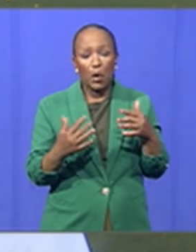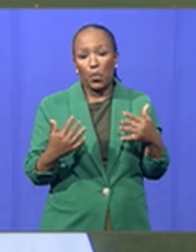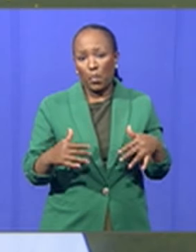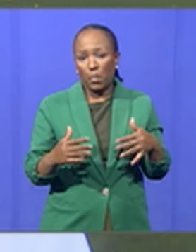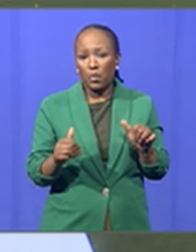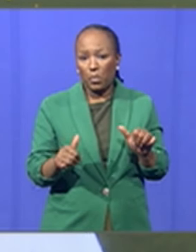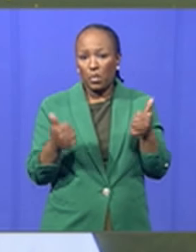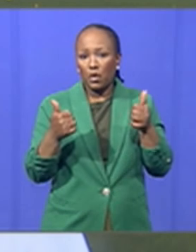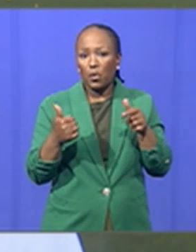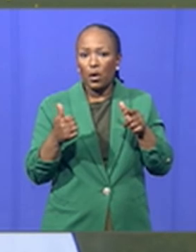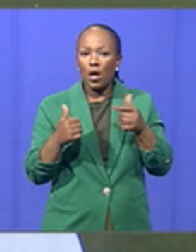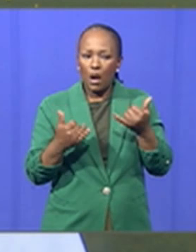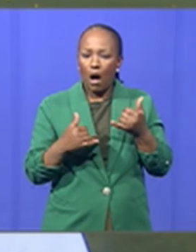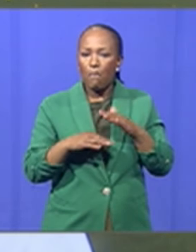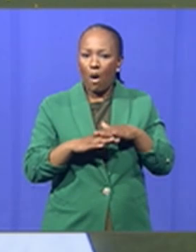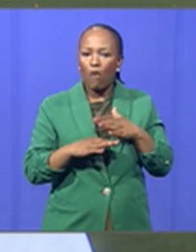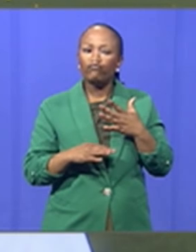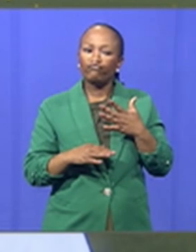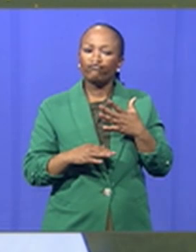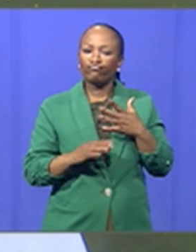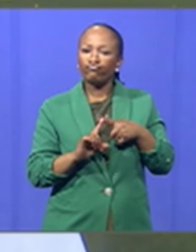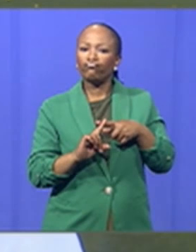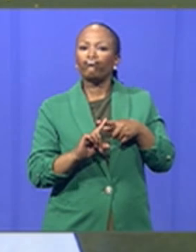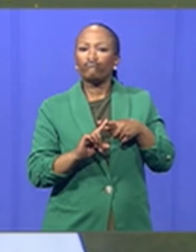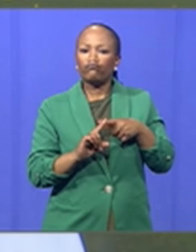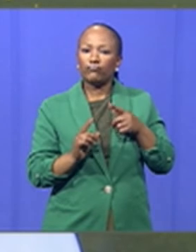They are encouraging in terms of